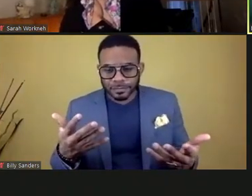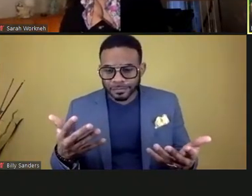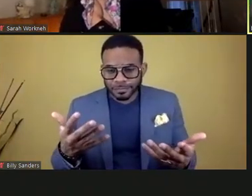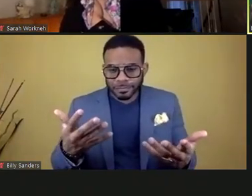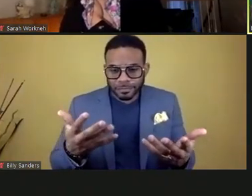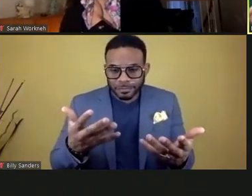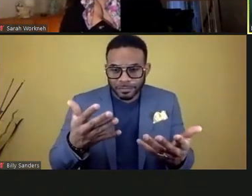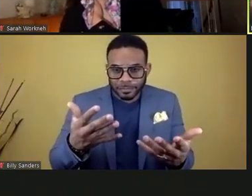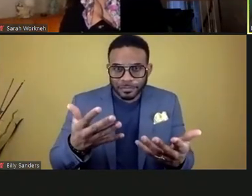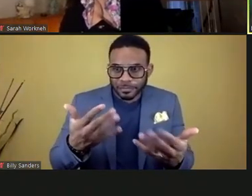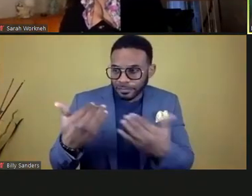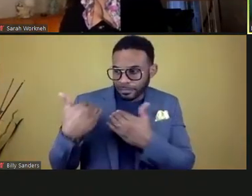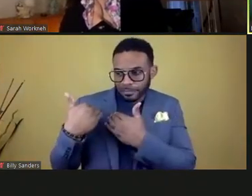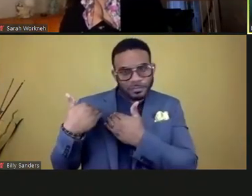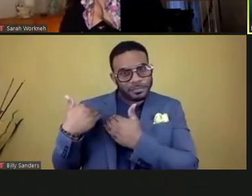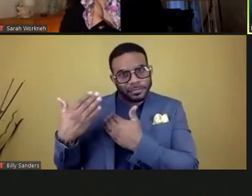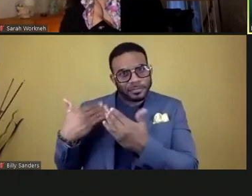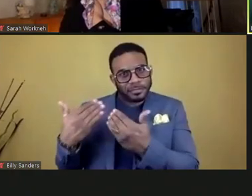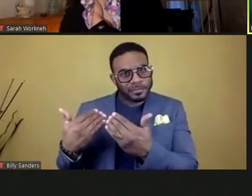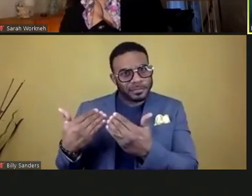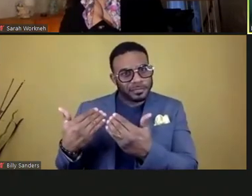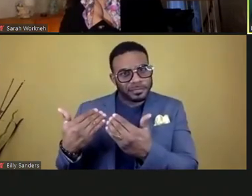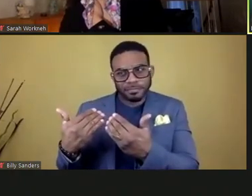then the task is